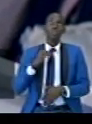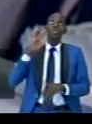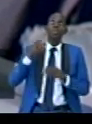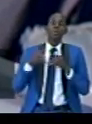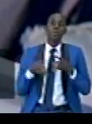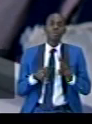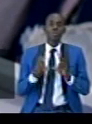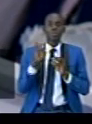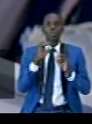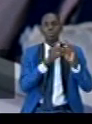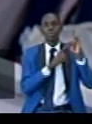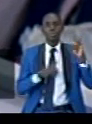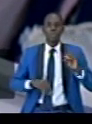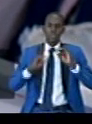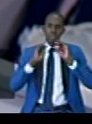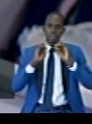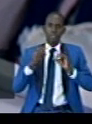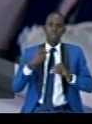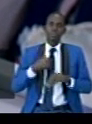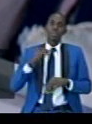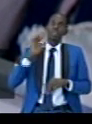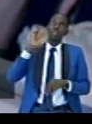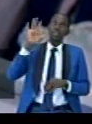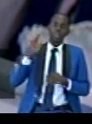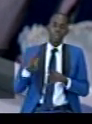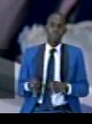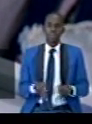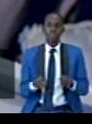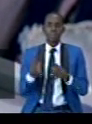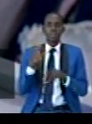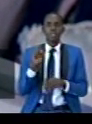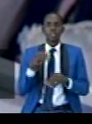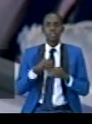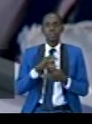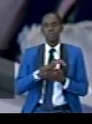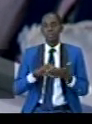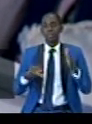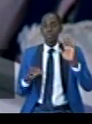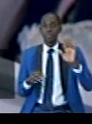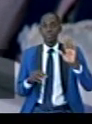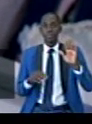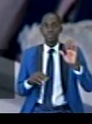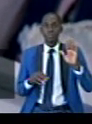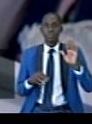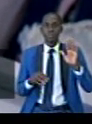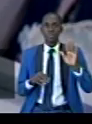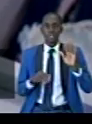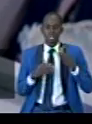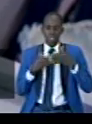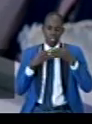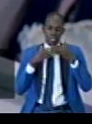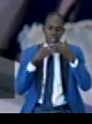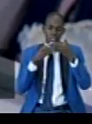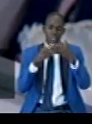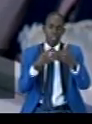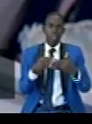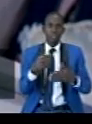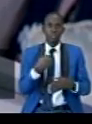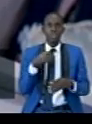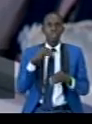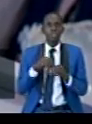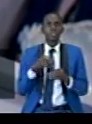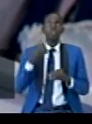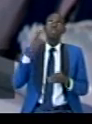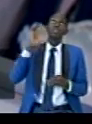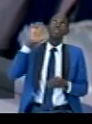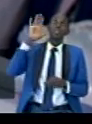me thy paths. And then in verse 5, it says, lead me in thy truth.